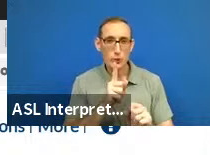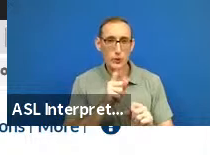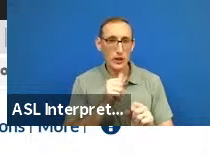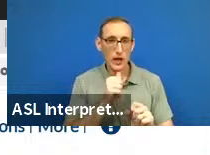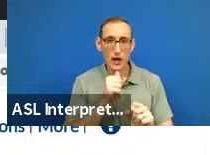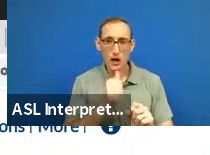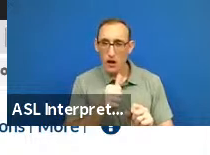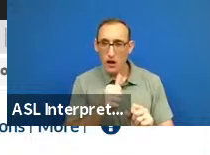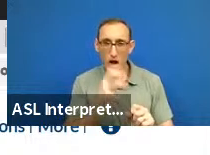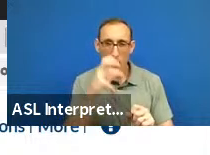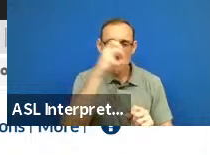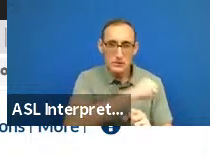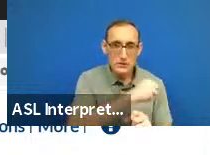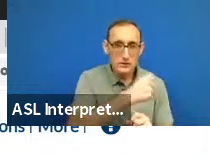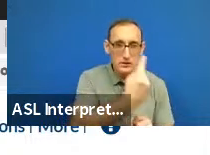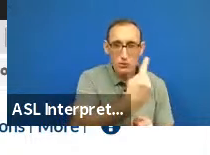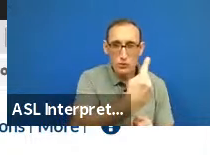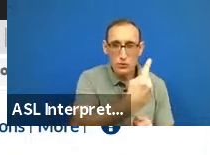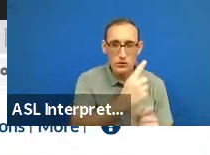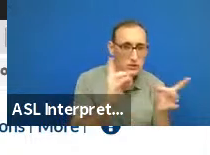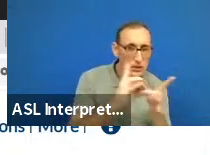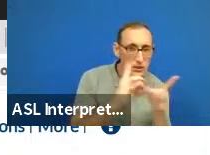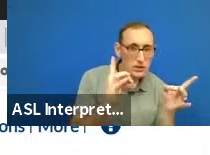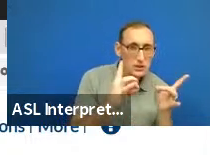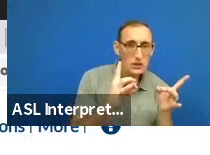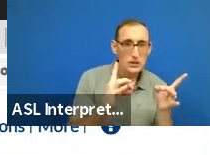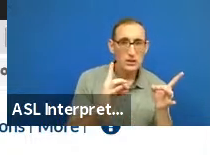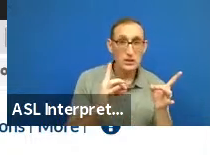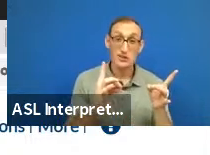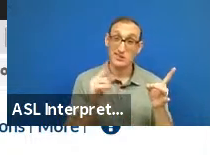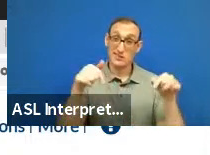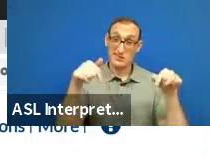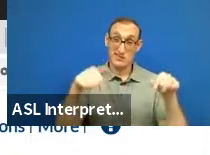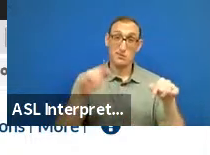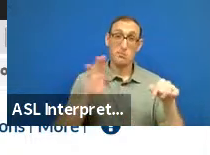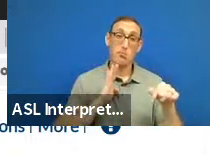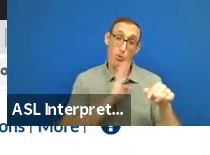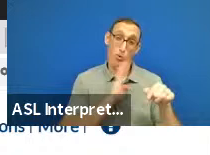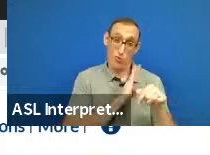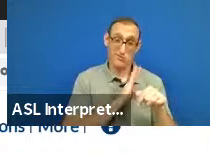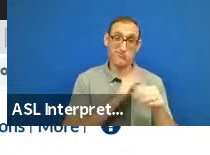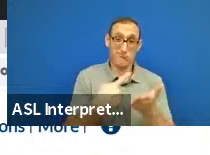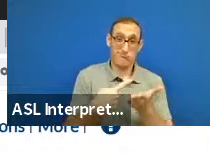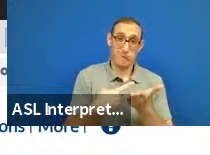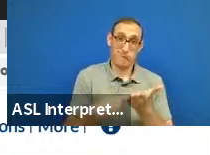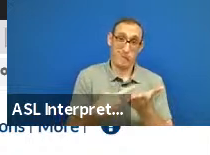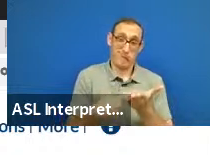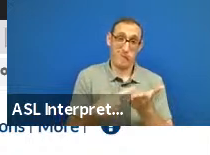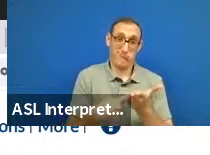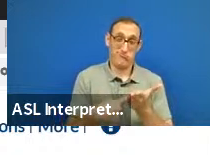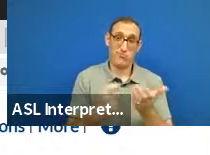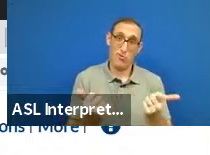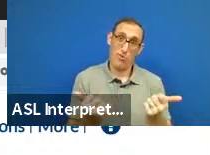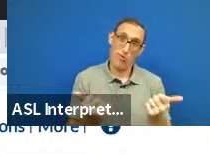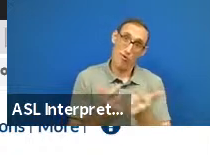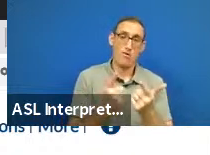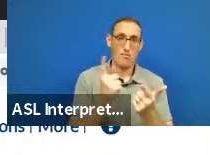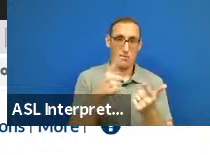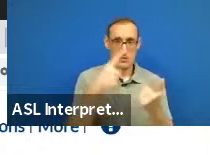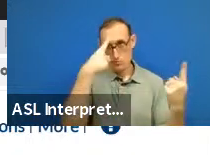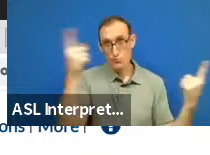because it is as a board, we have to be comfortable with what we're going to be